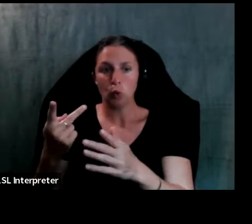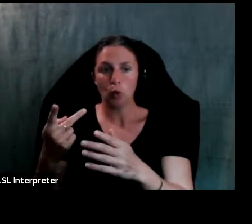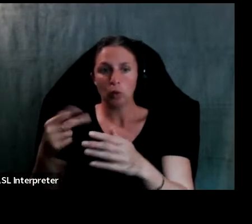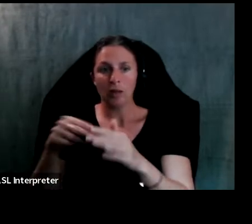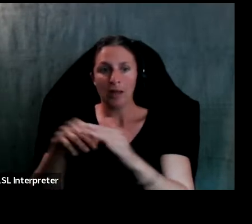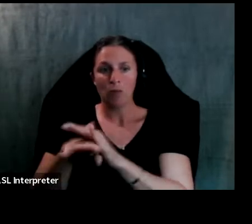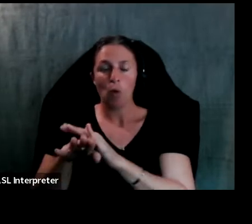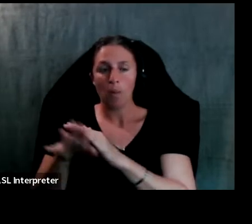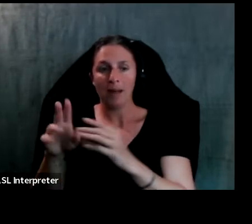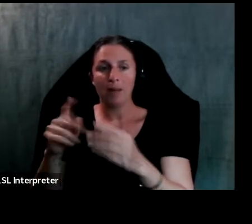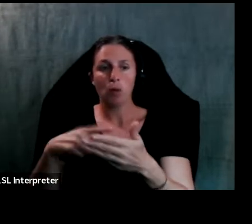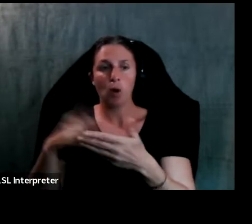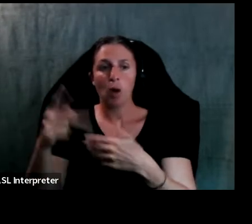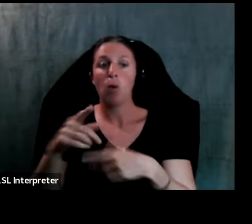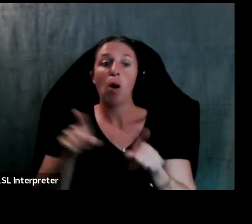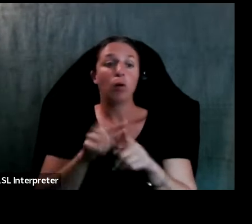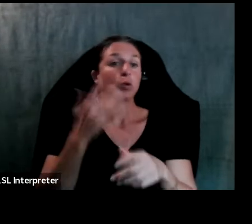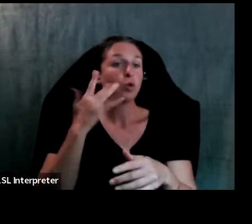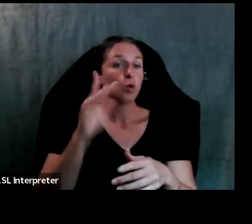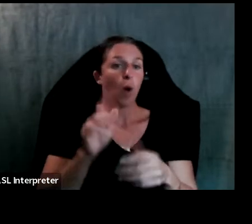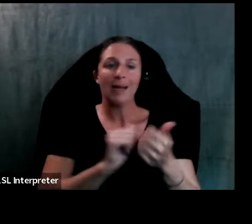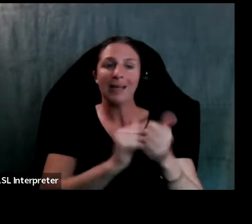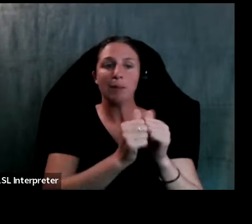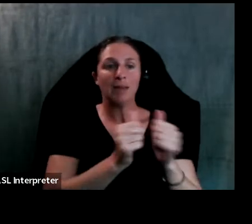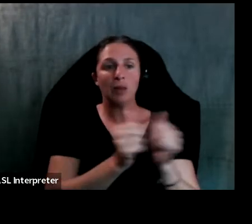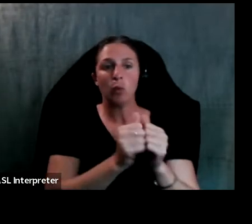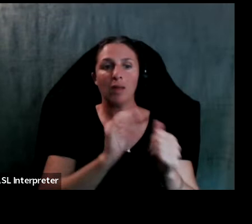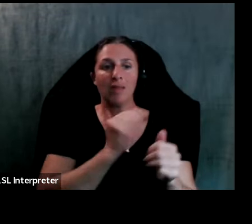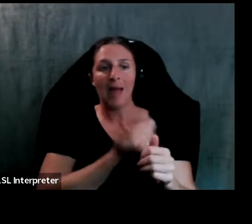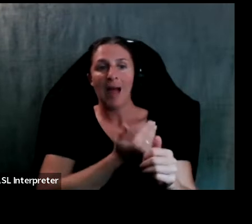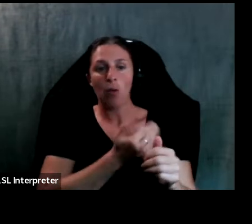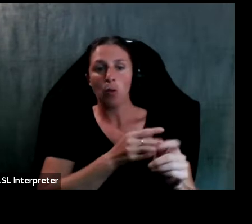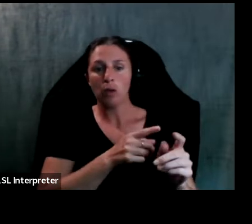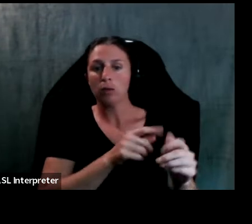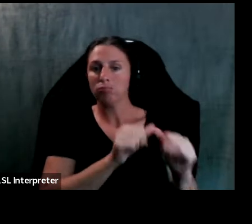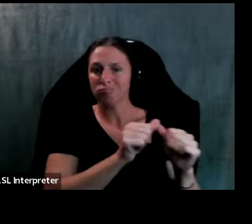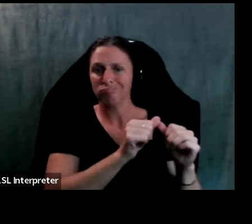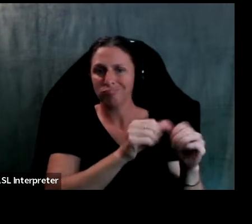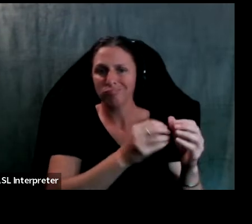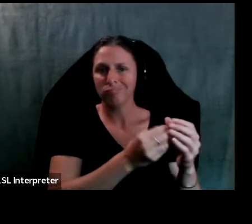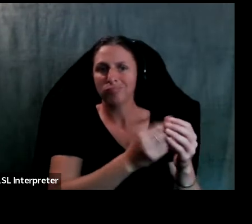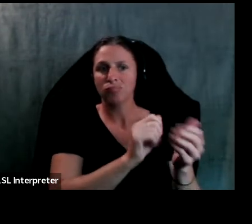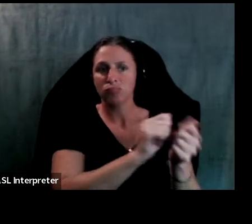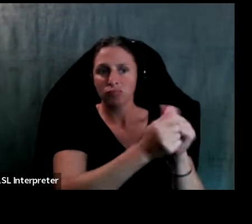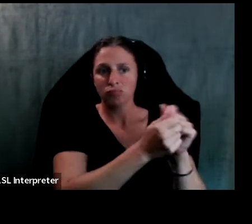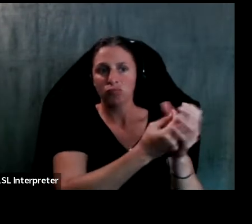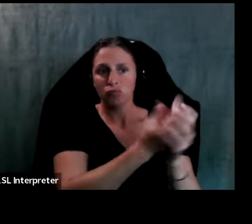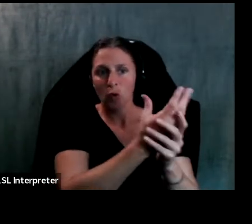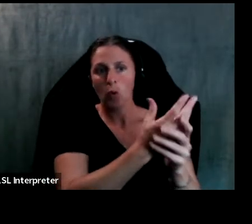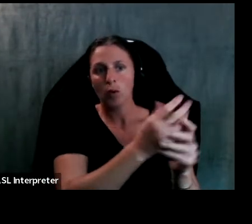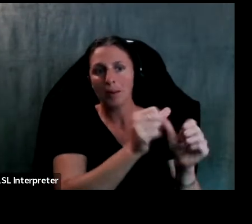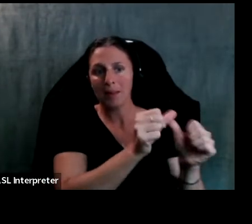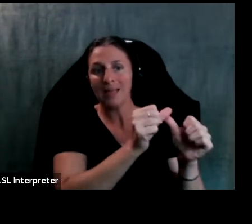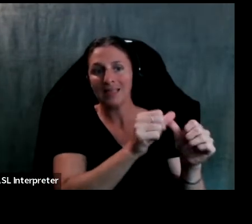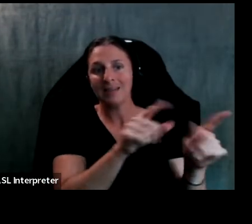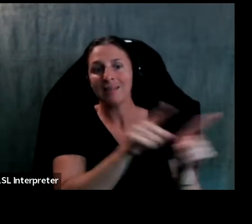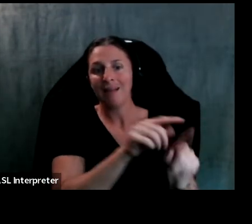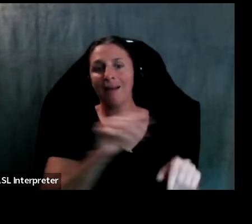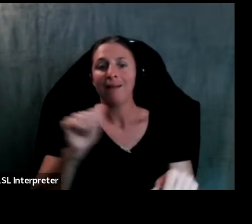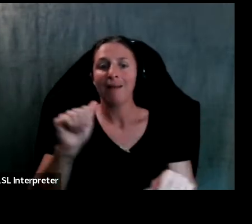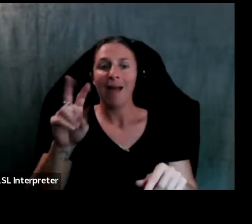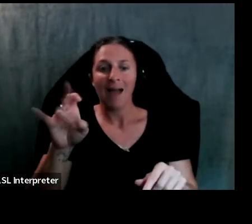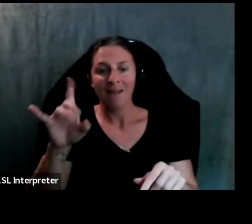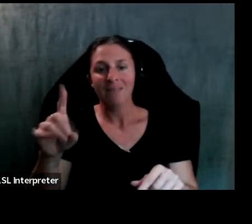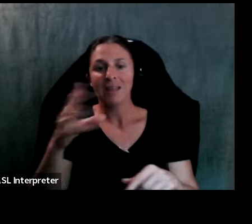also do not want to compete directly with our ever evolving and maintaining programs such as Avid and